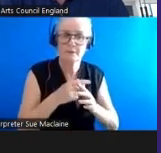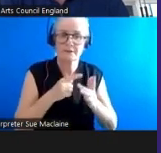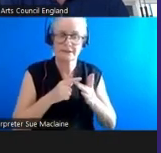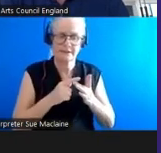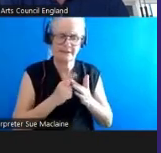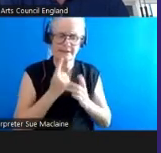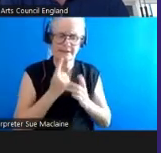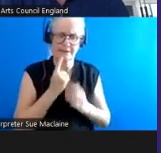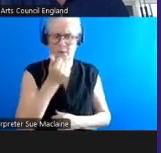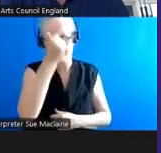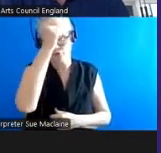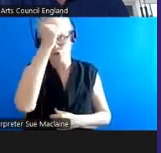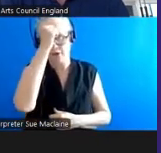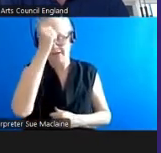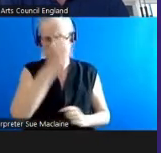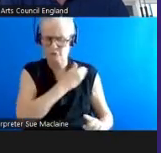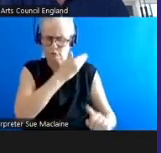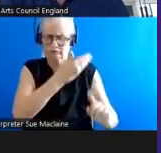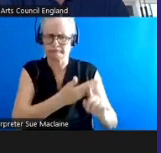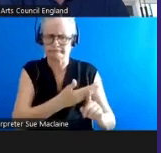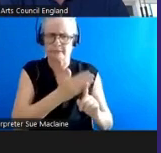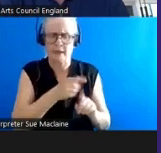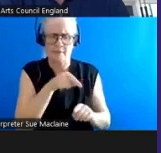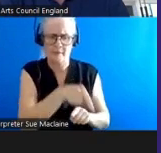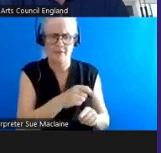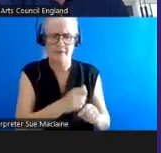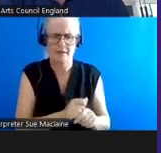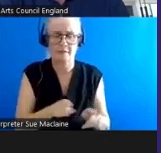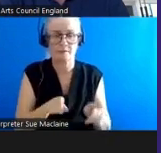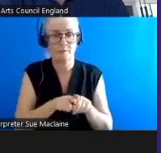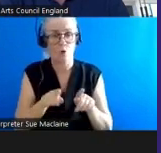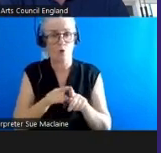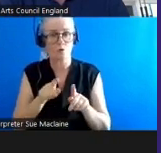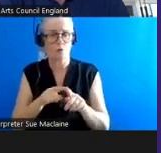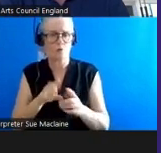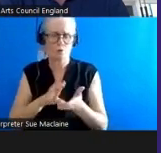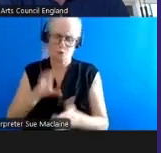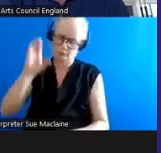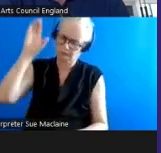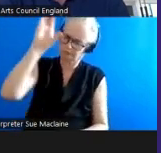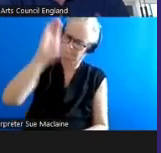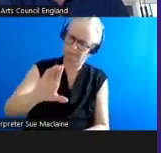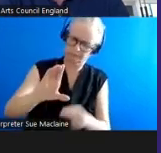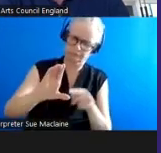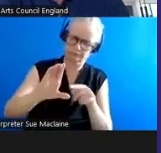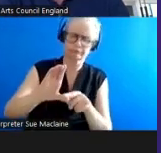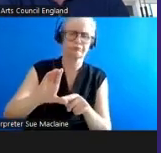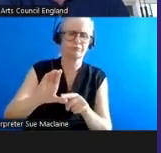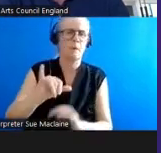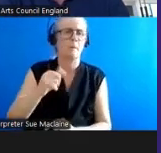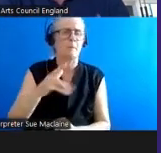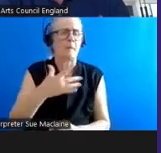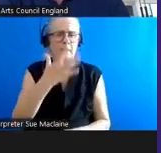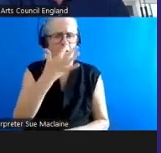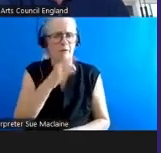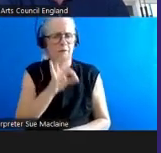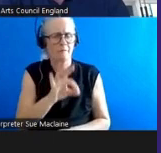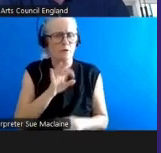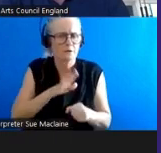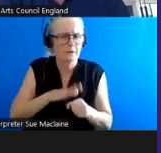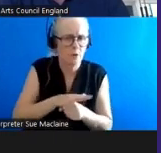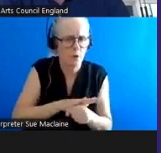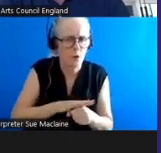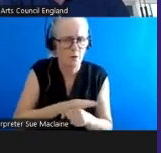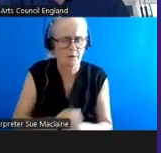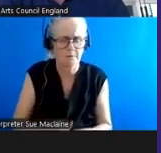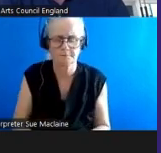is about, but also the ability to invest at scale, which often doesn't exist locally. Then we've got a new tier of government at that regional level